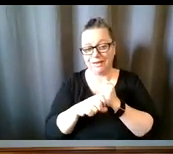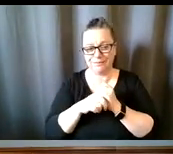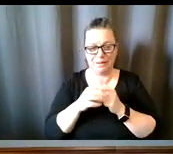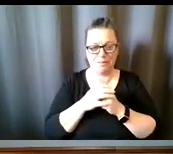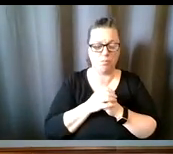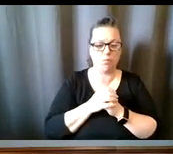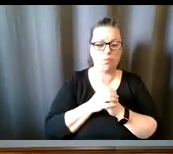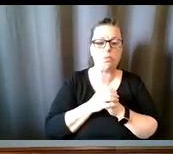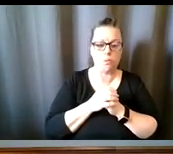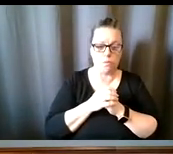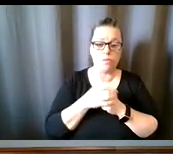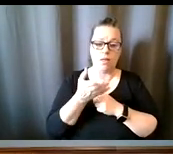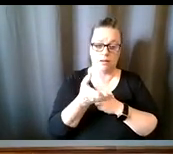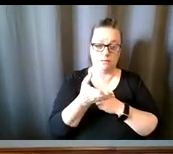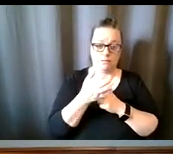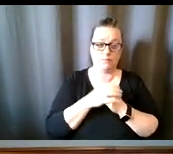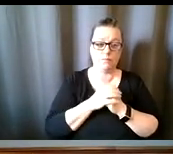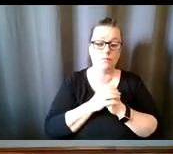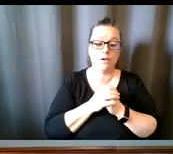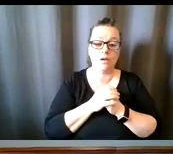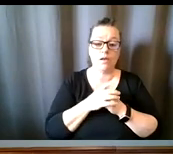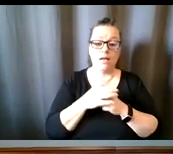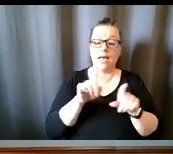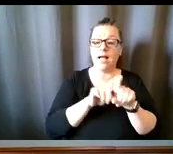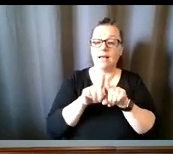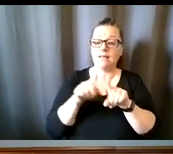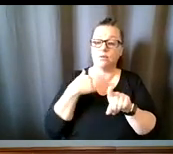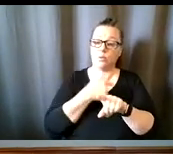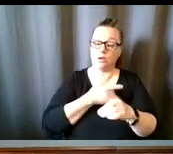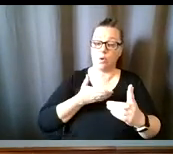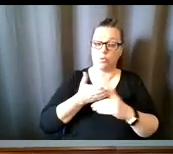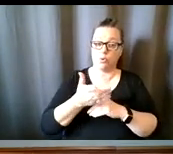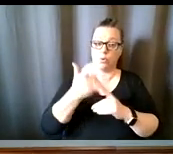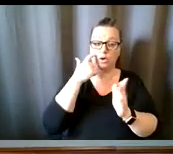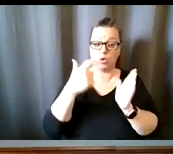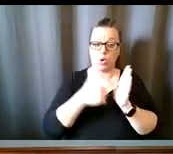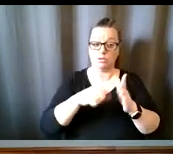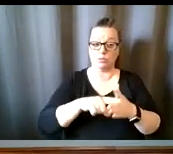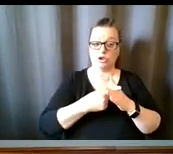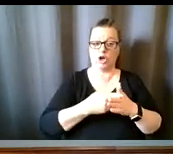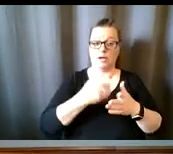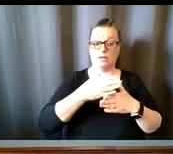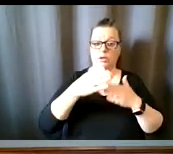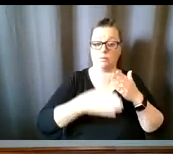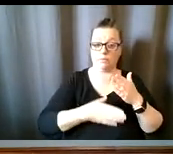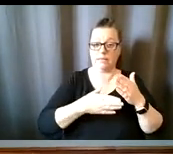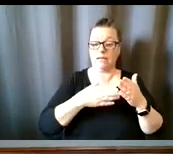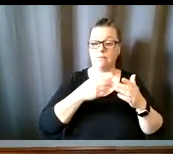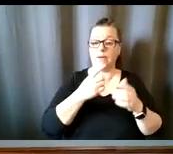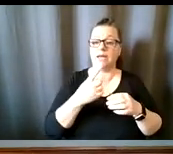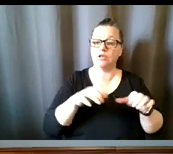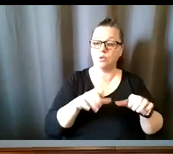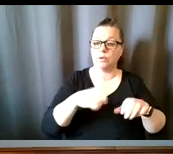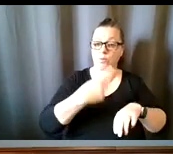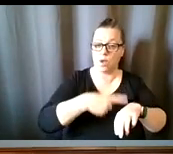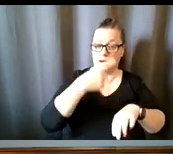externals. Okay, or internals. There we go. As we go through this, we notice that we're starting to complete goods by doing one at a time. So our batch is